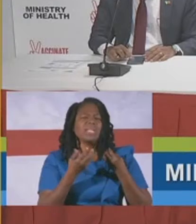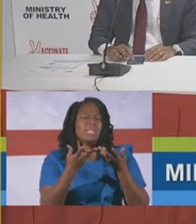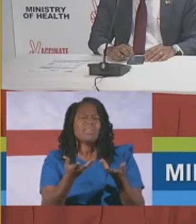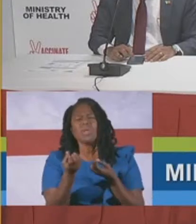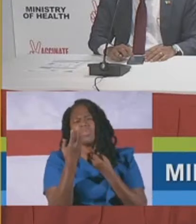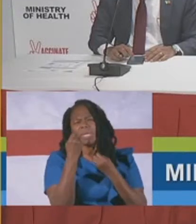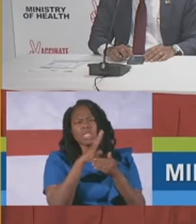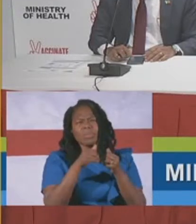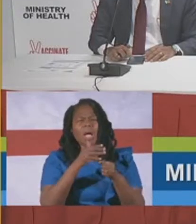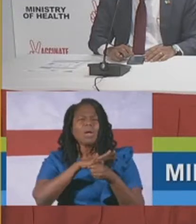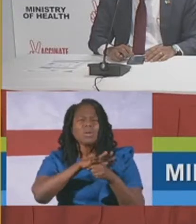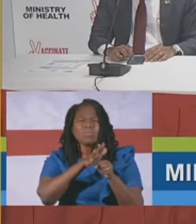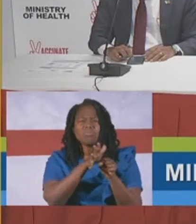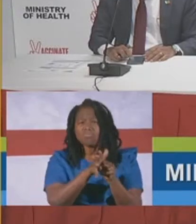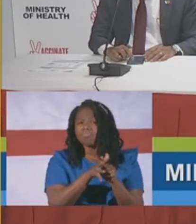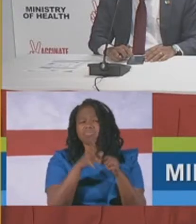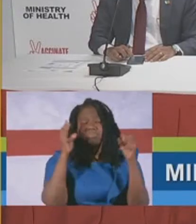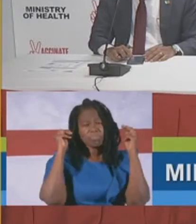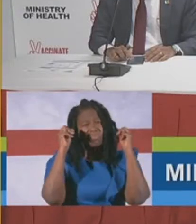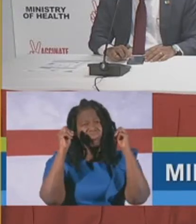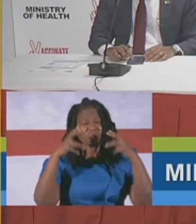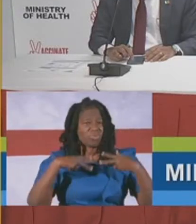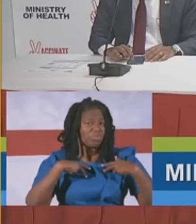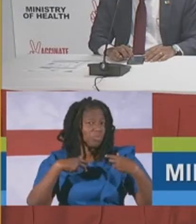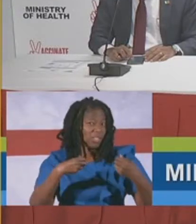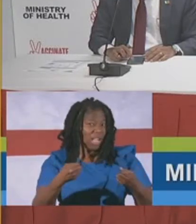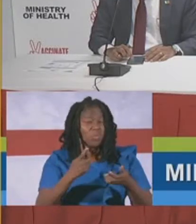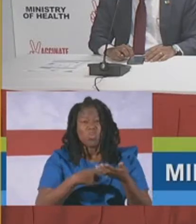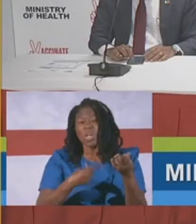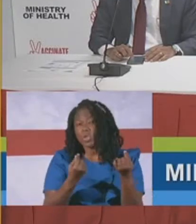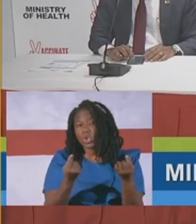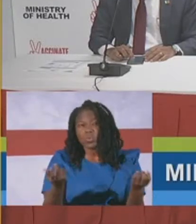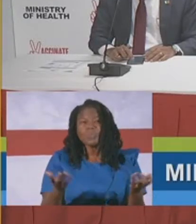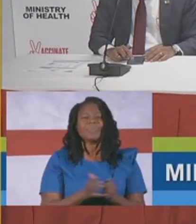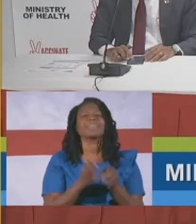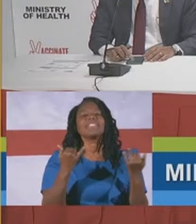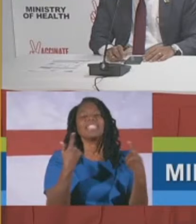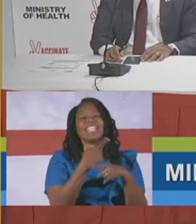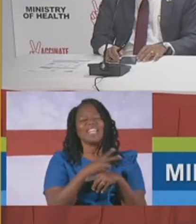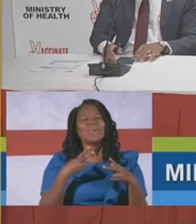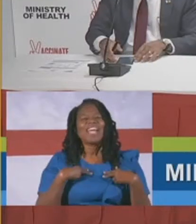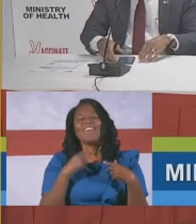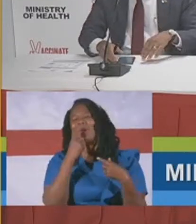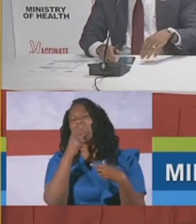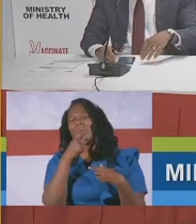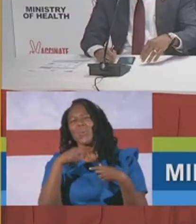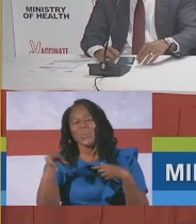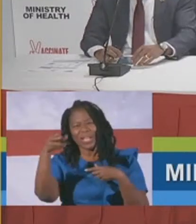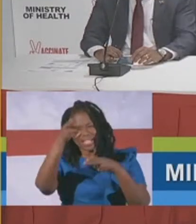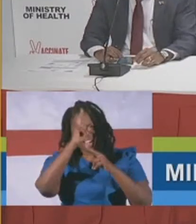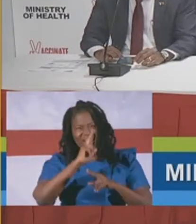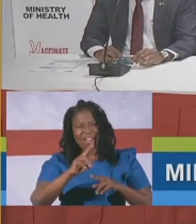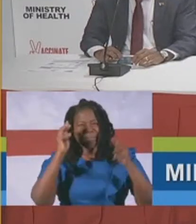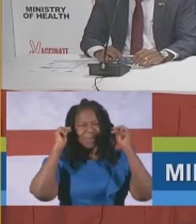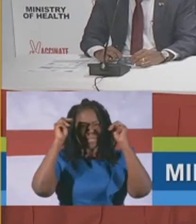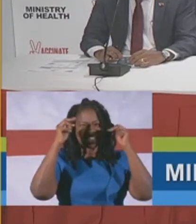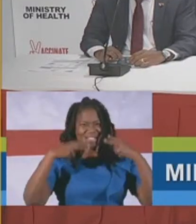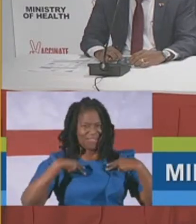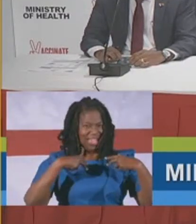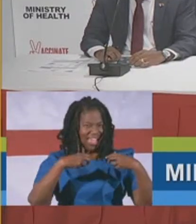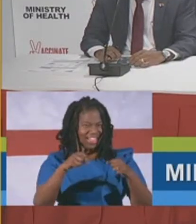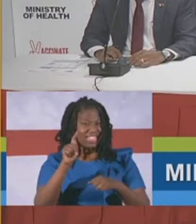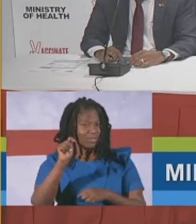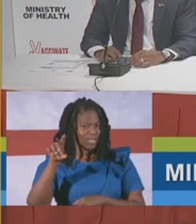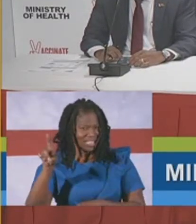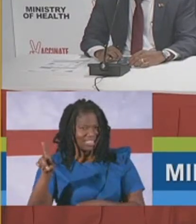Ministry's COVID-19 response. Today we have with us the Honorable Terrence Deyalsingh, Minister of Health, Dr.